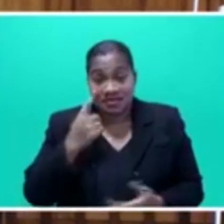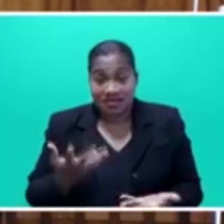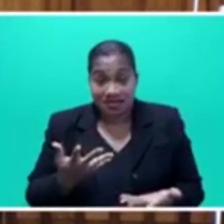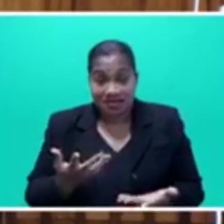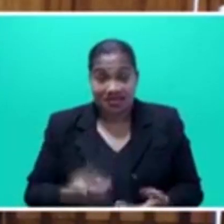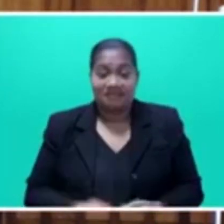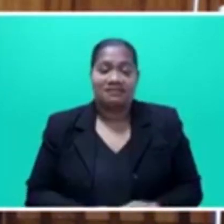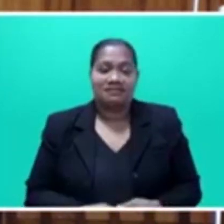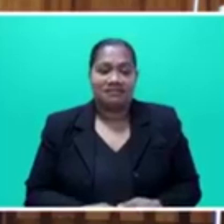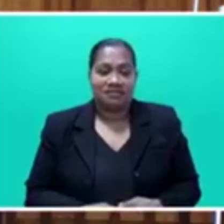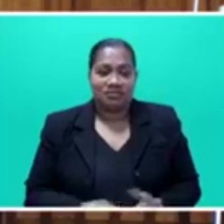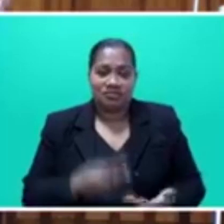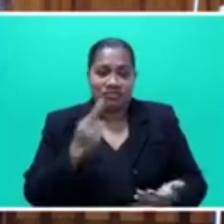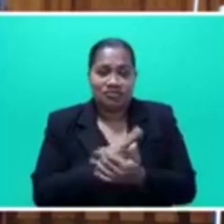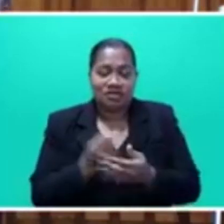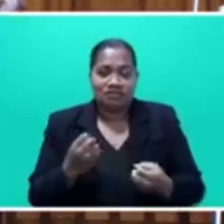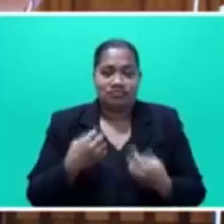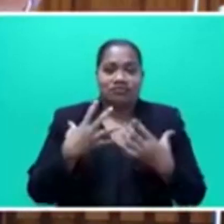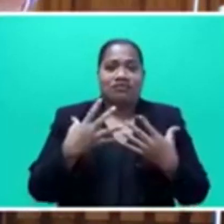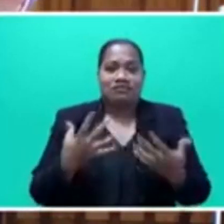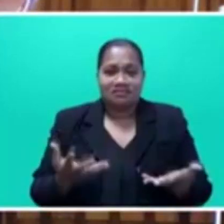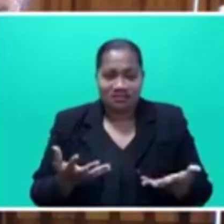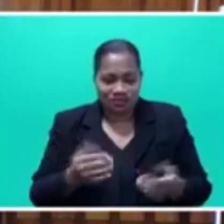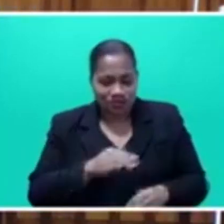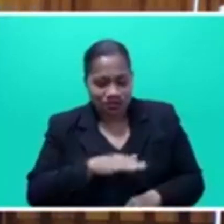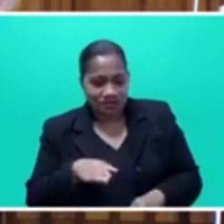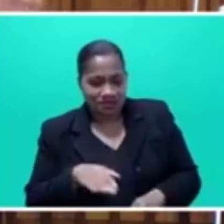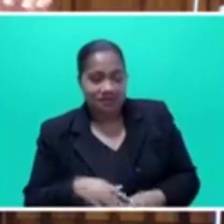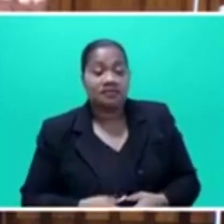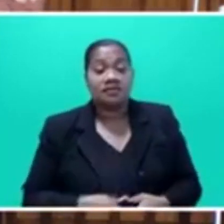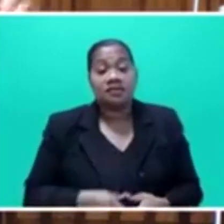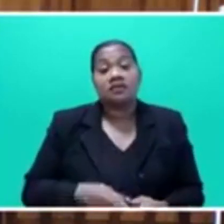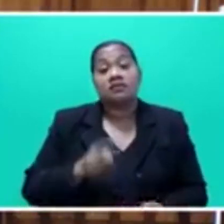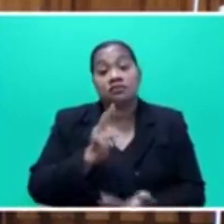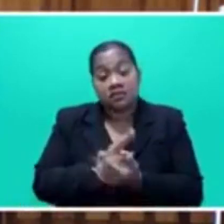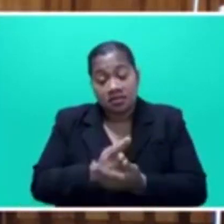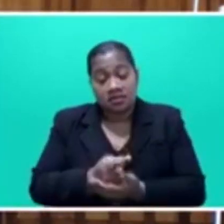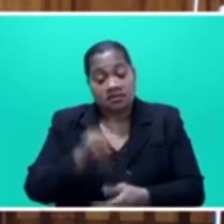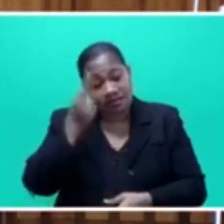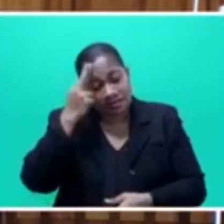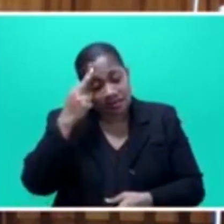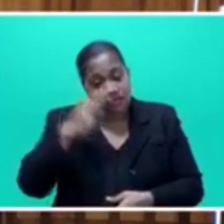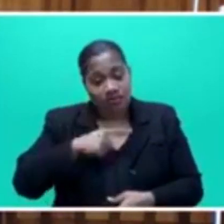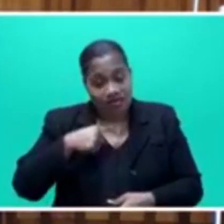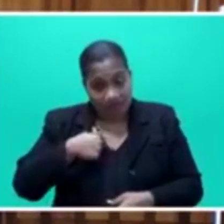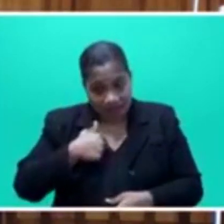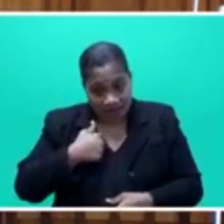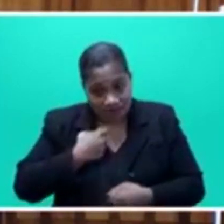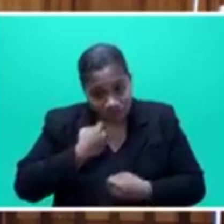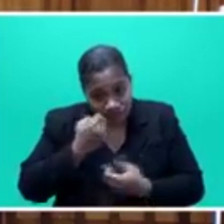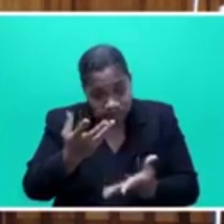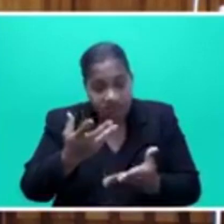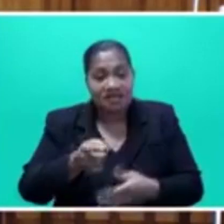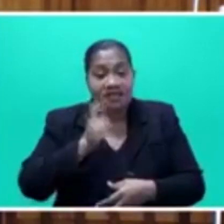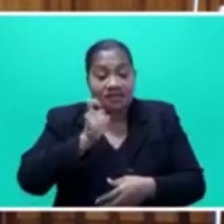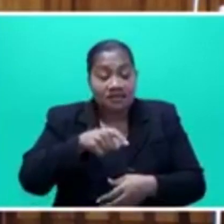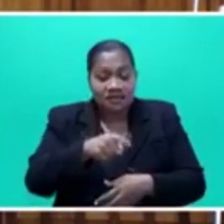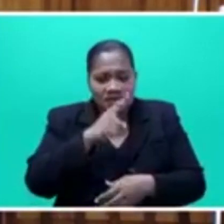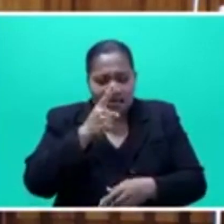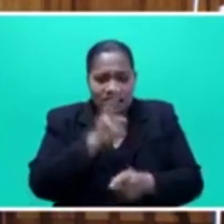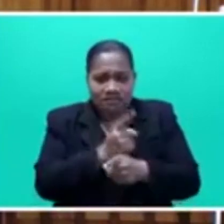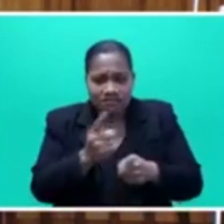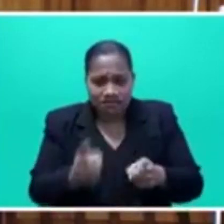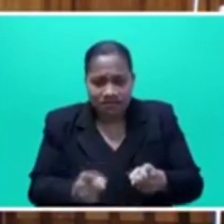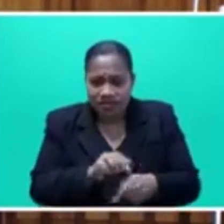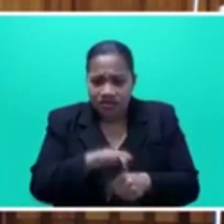hard, really hard in the heart. The reason, Mr. Speaker, sir, I'm only raising this is because if they cannot govern themselves in opposition, how